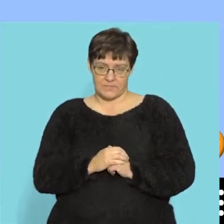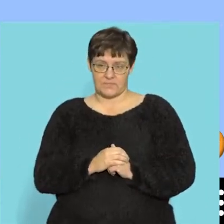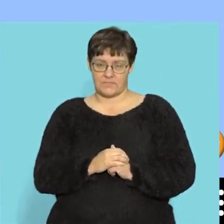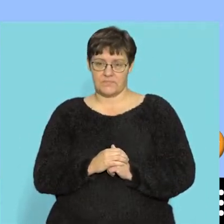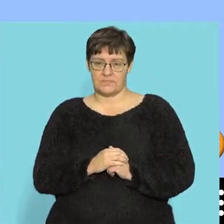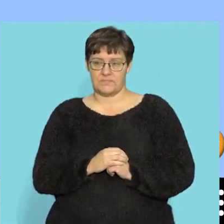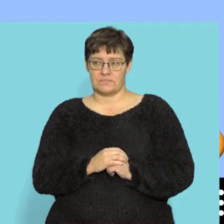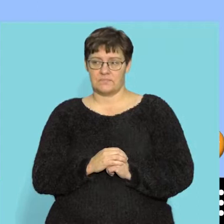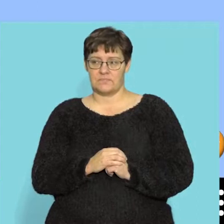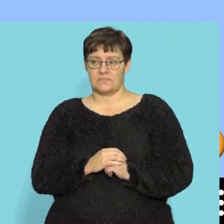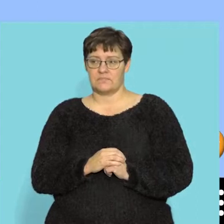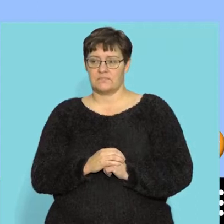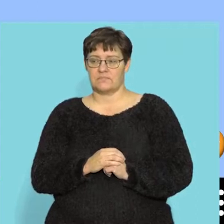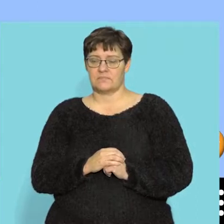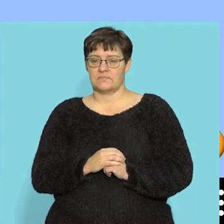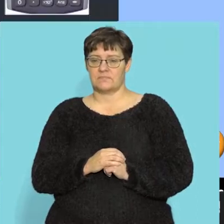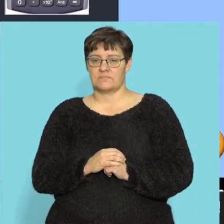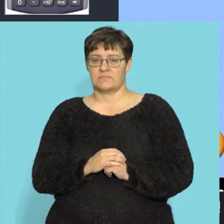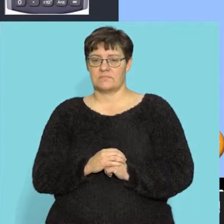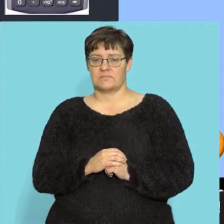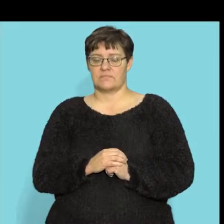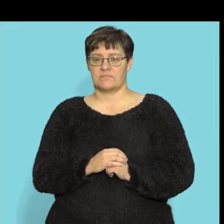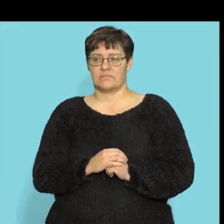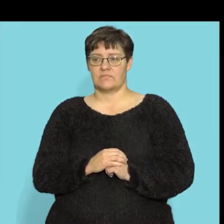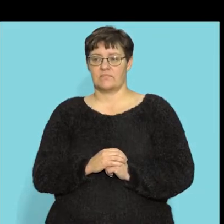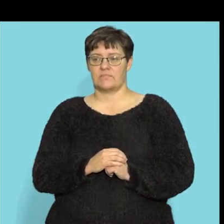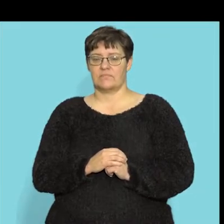charge within a circuit, right? Okay.